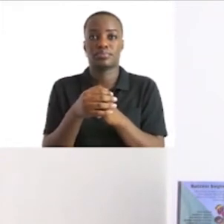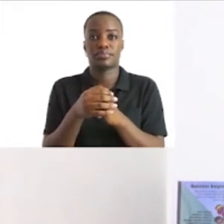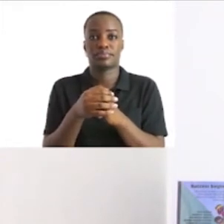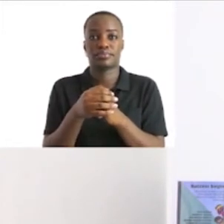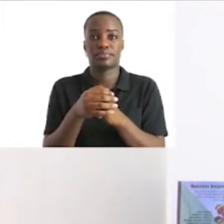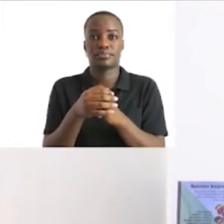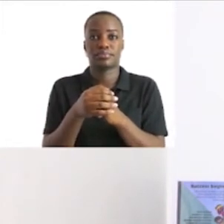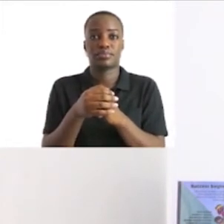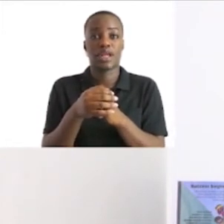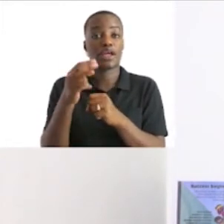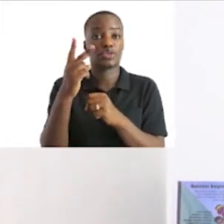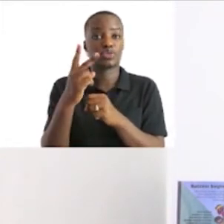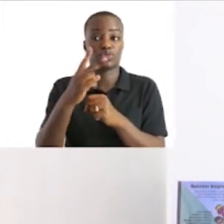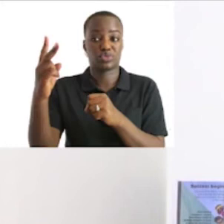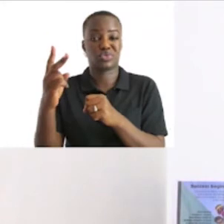2